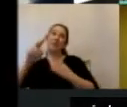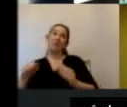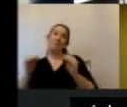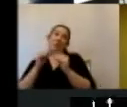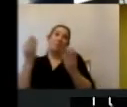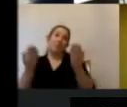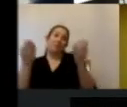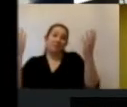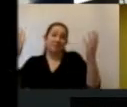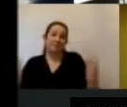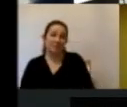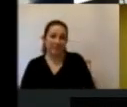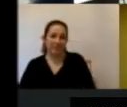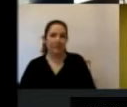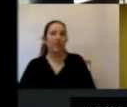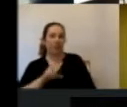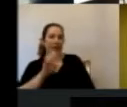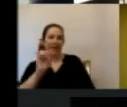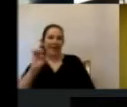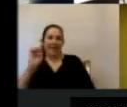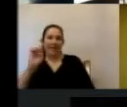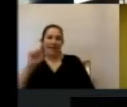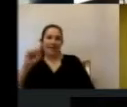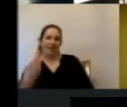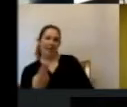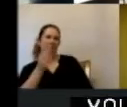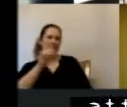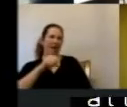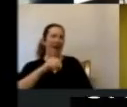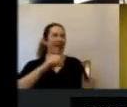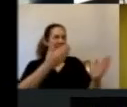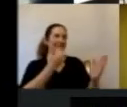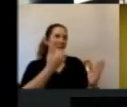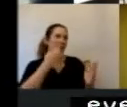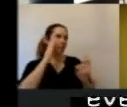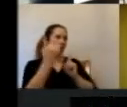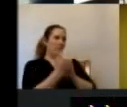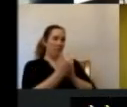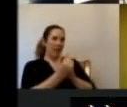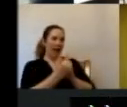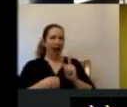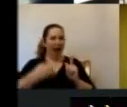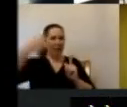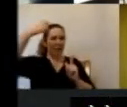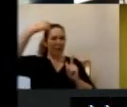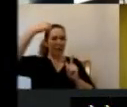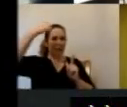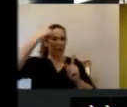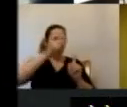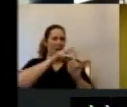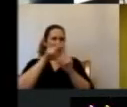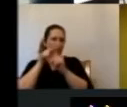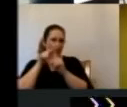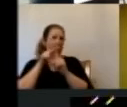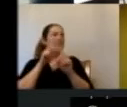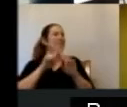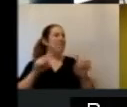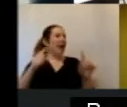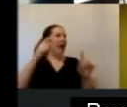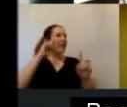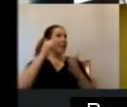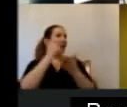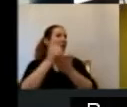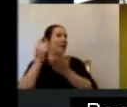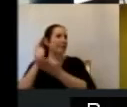noise. But I don't know if there were any other questions, but you also were going to, Jerry had mentioned about